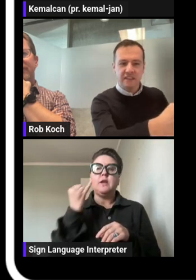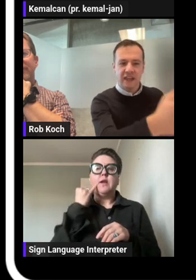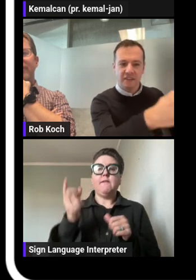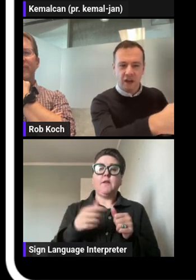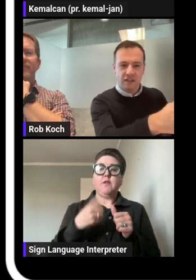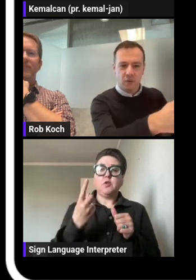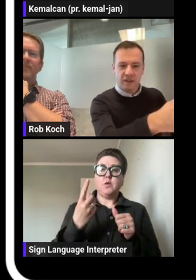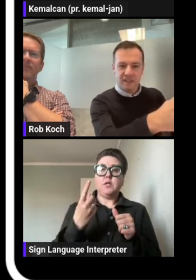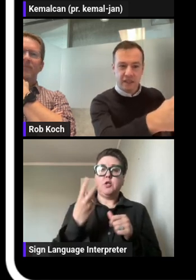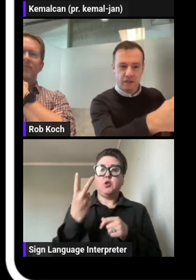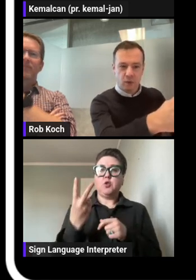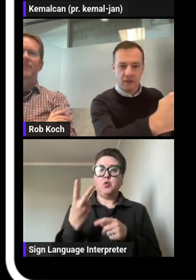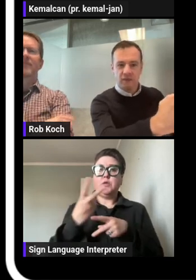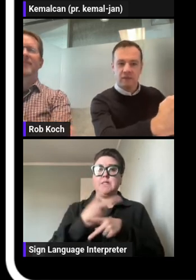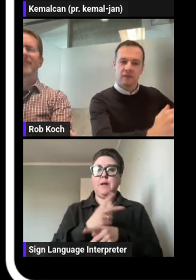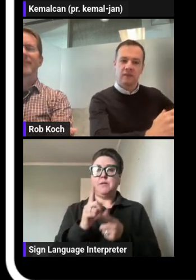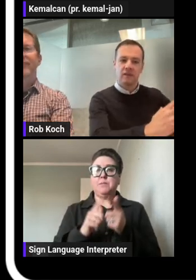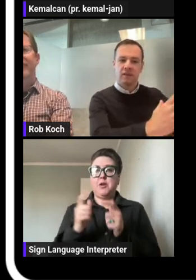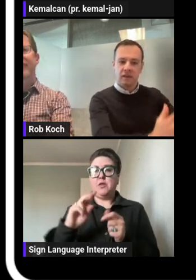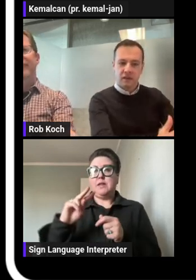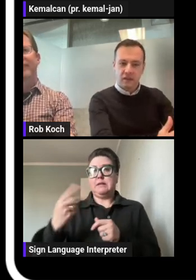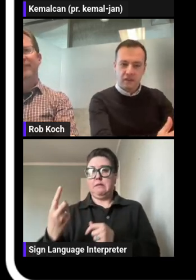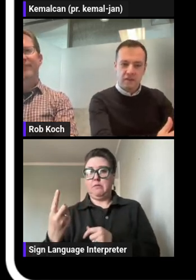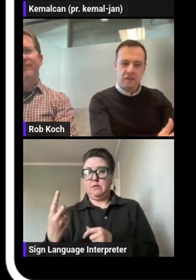times bigger than the other one, second one,